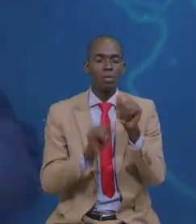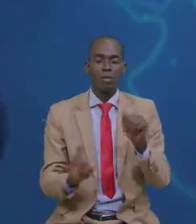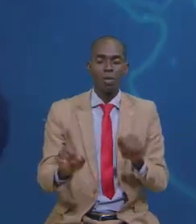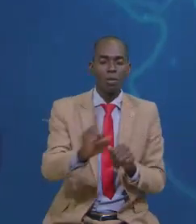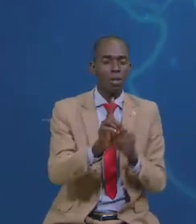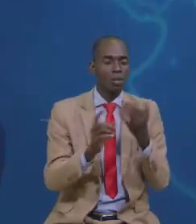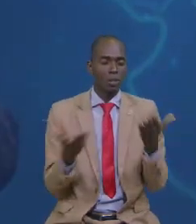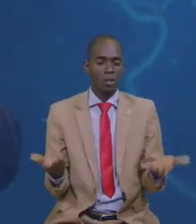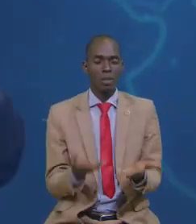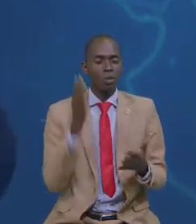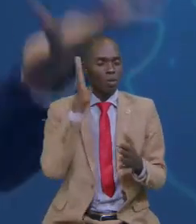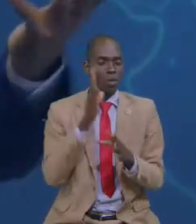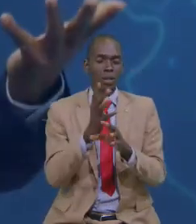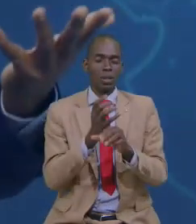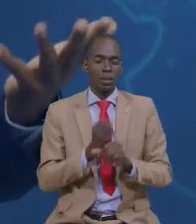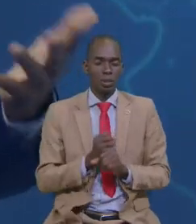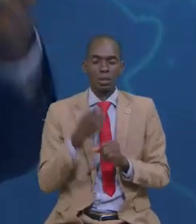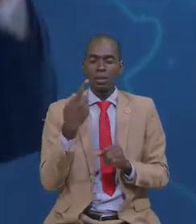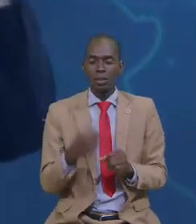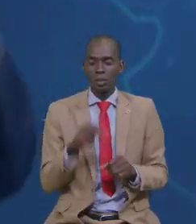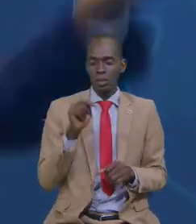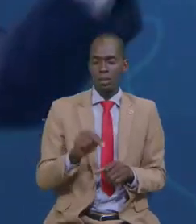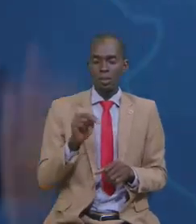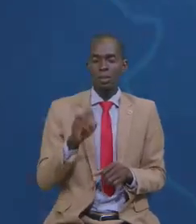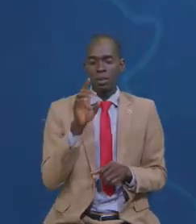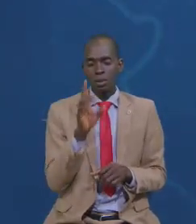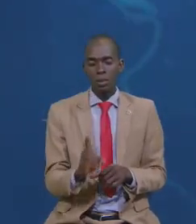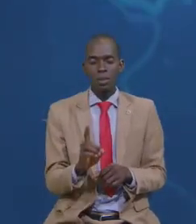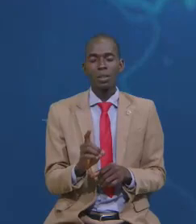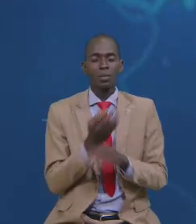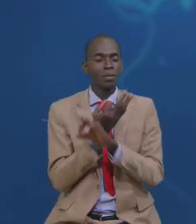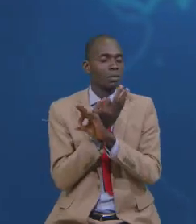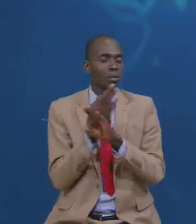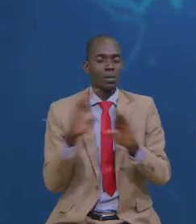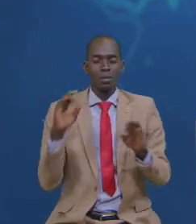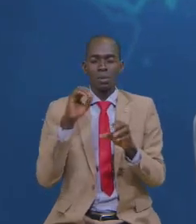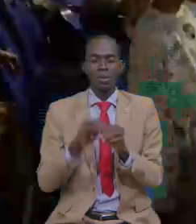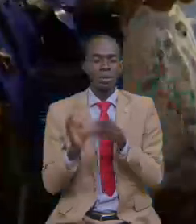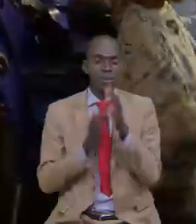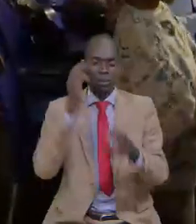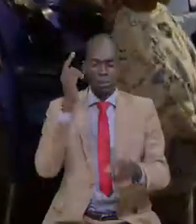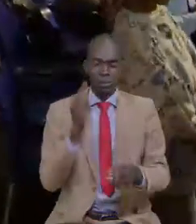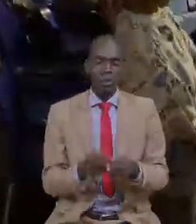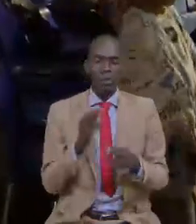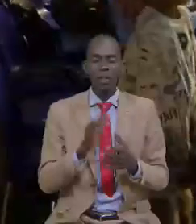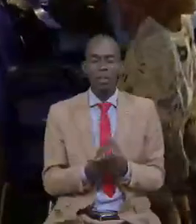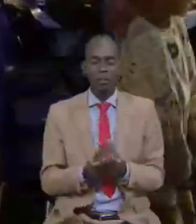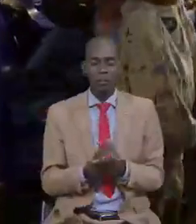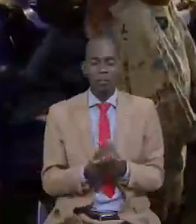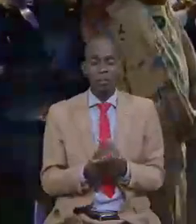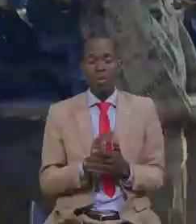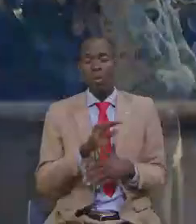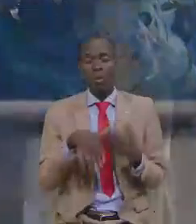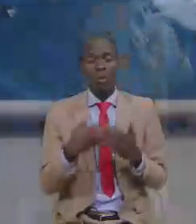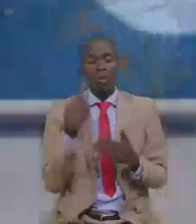Will receive the necessary and the needed freedom in Jesus' name. Those